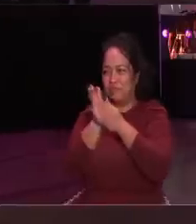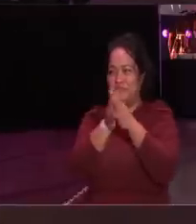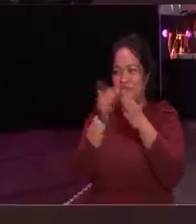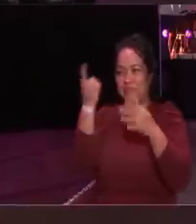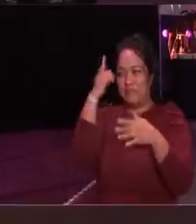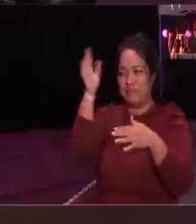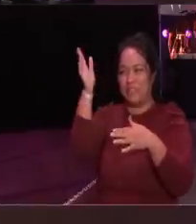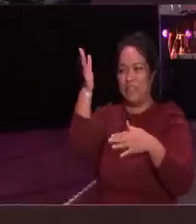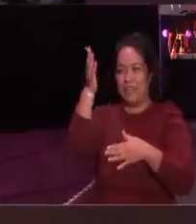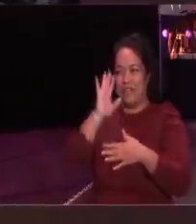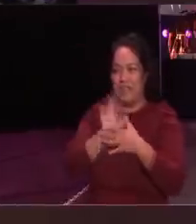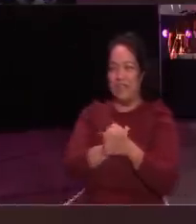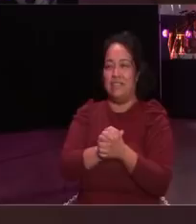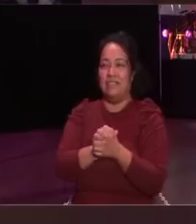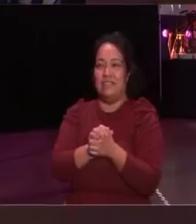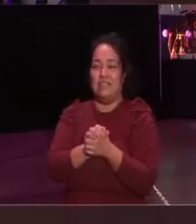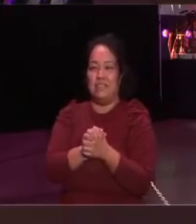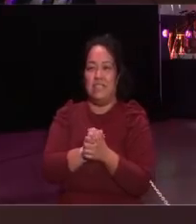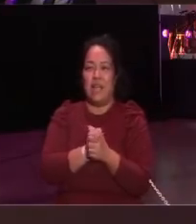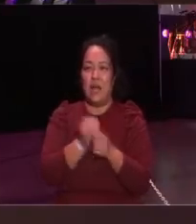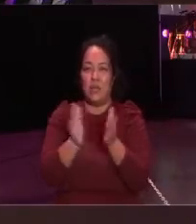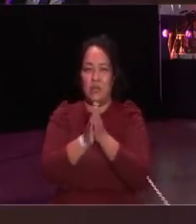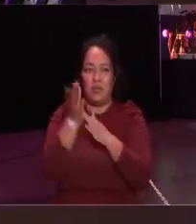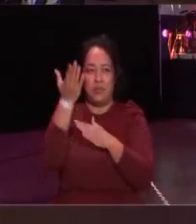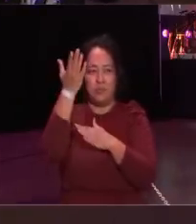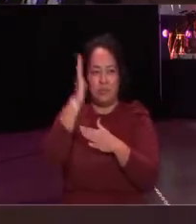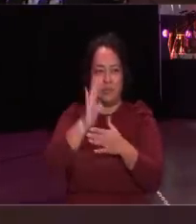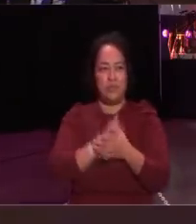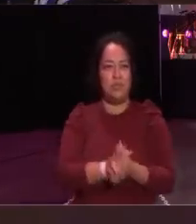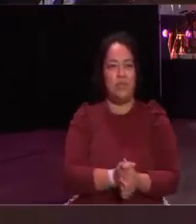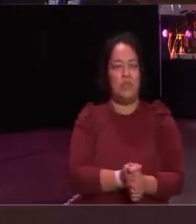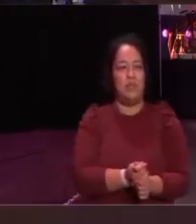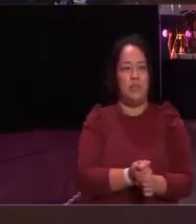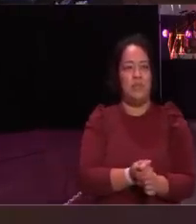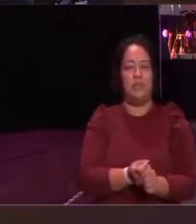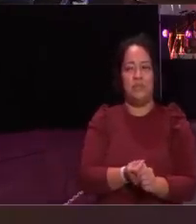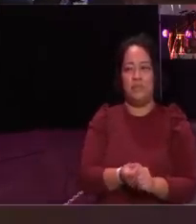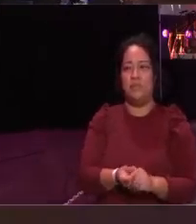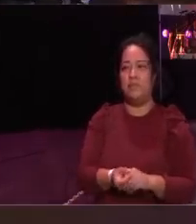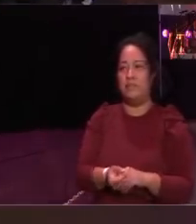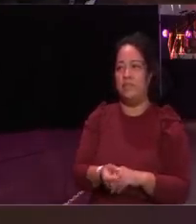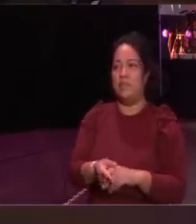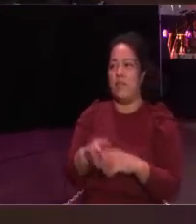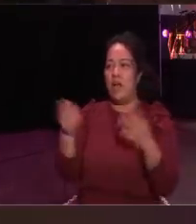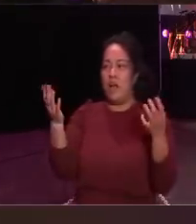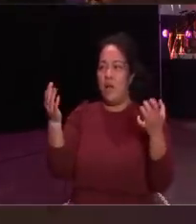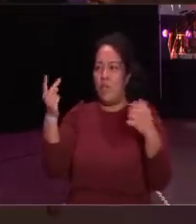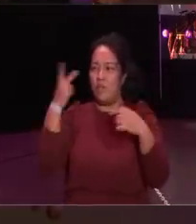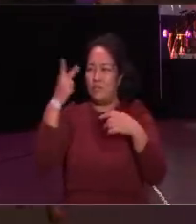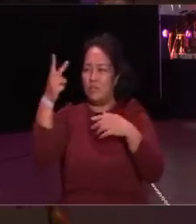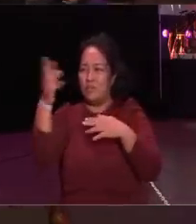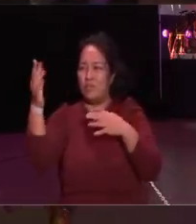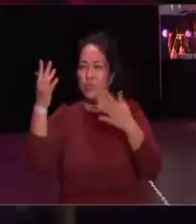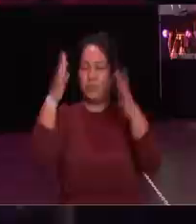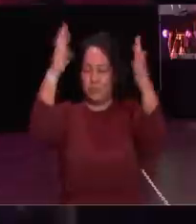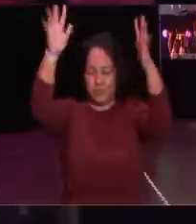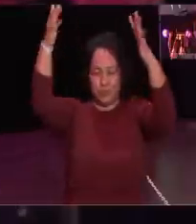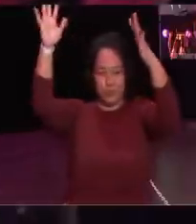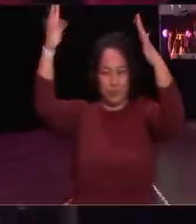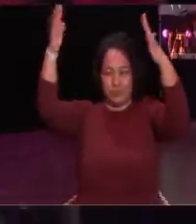there. Alaben a Dios. Praise God. Quiero verlos alabar a Dios. I want to see you praising